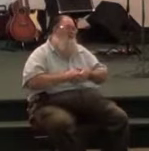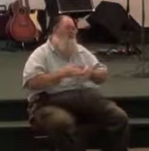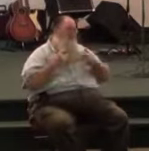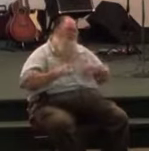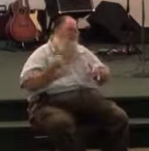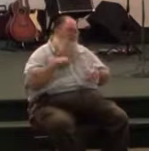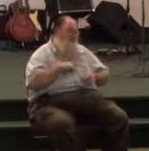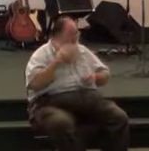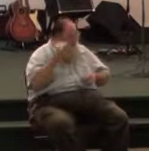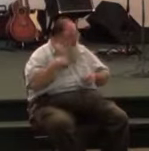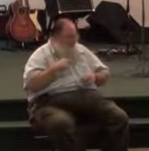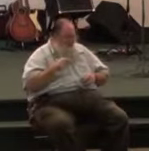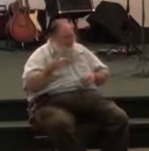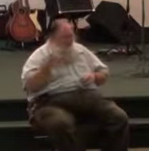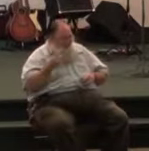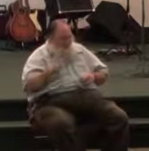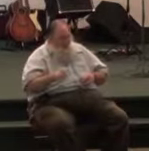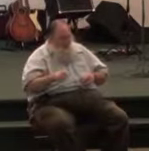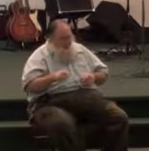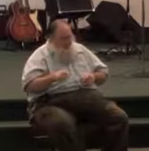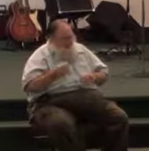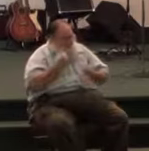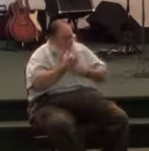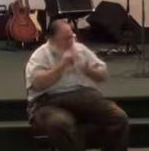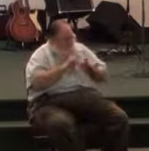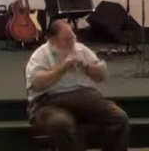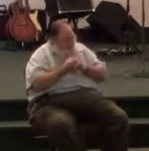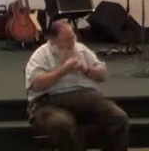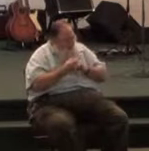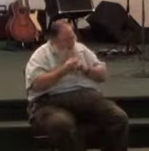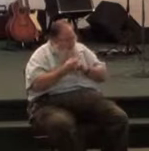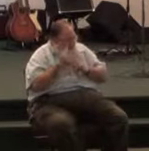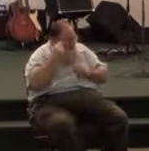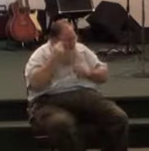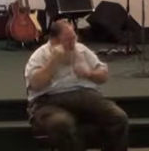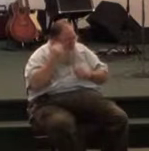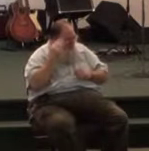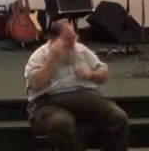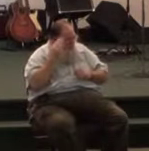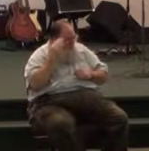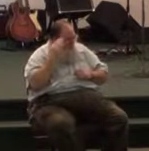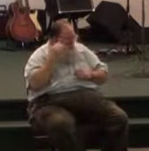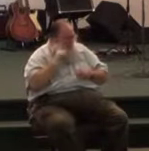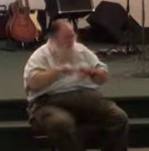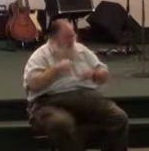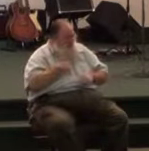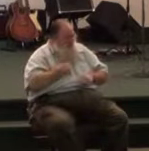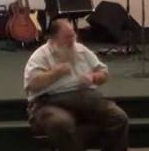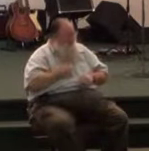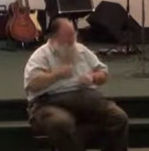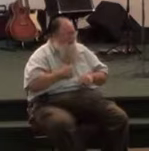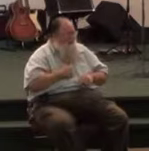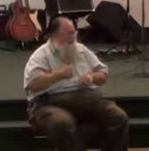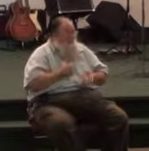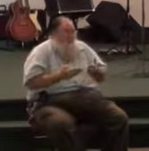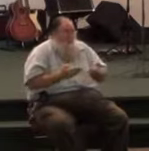Saul over here suddenly, instantly changed, and why can't I be? And it's probably because there's some